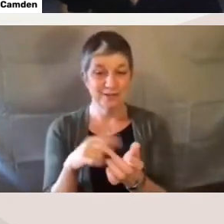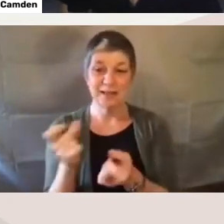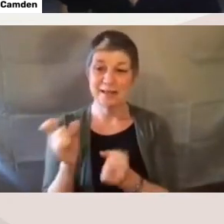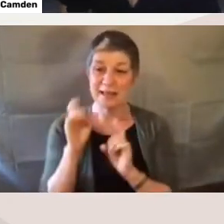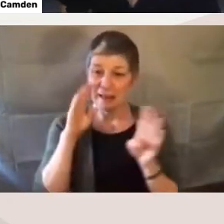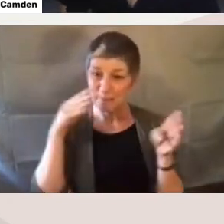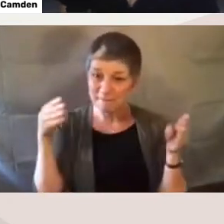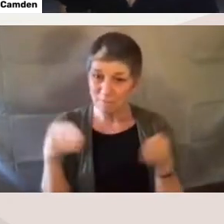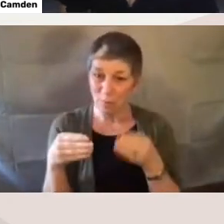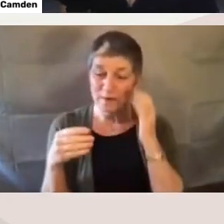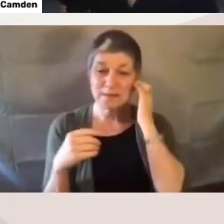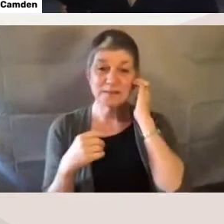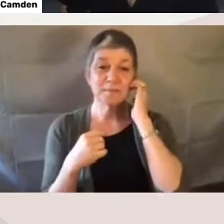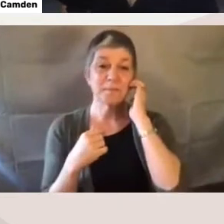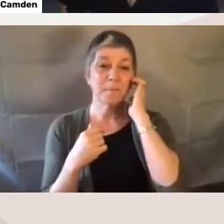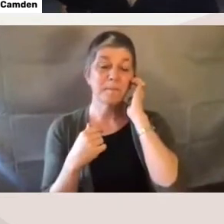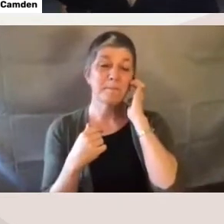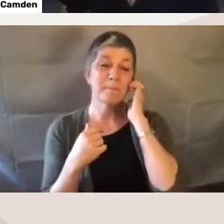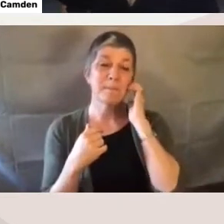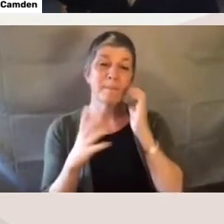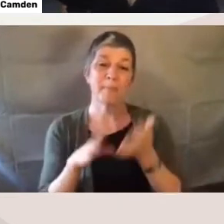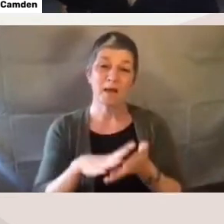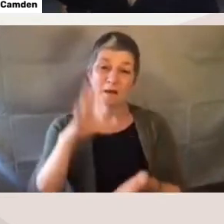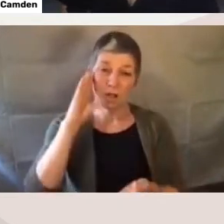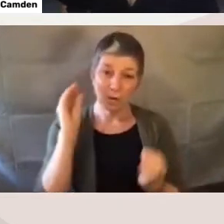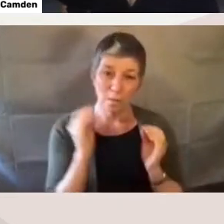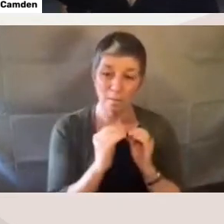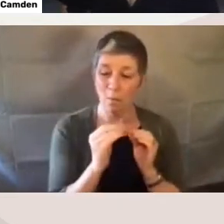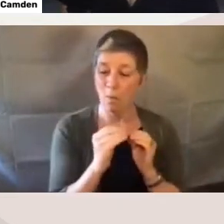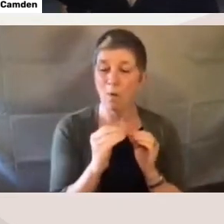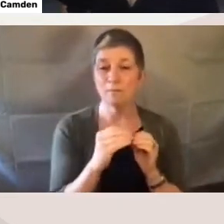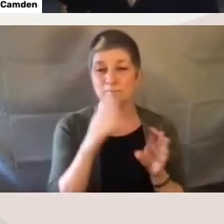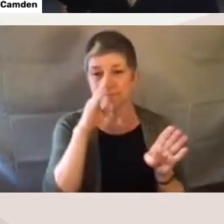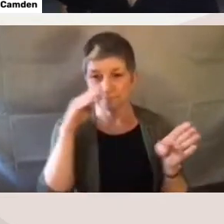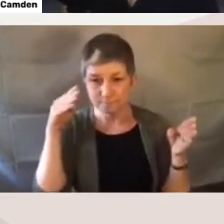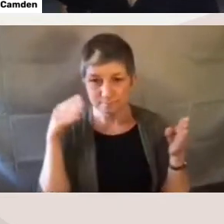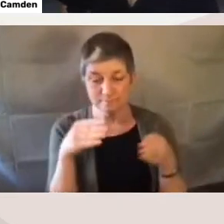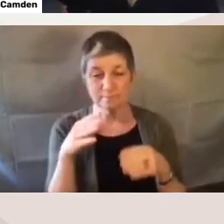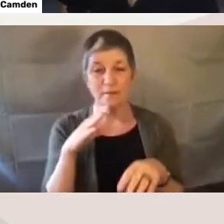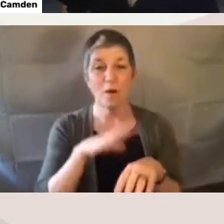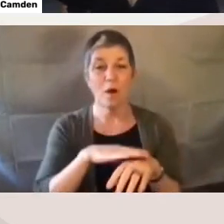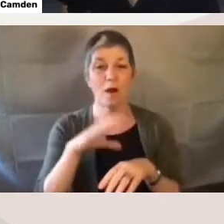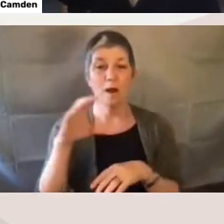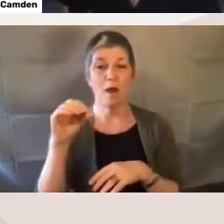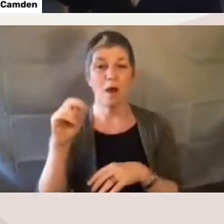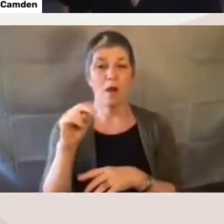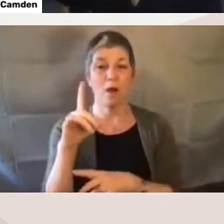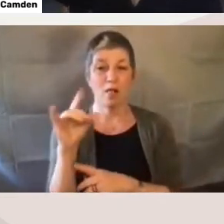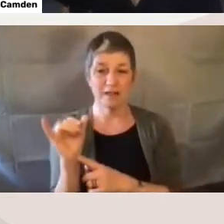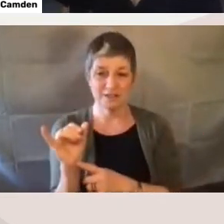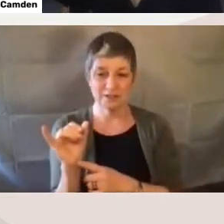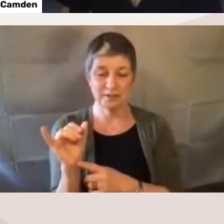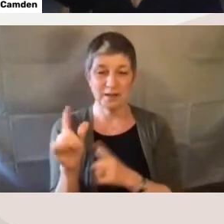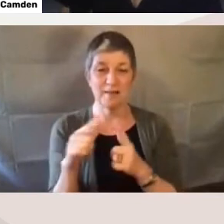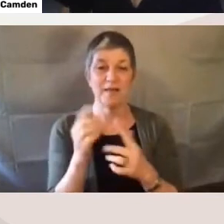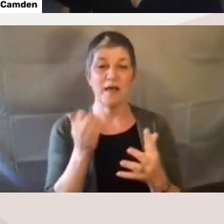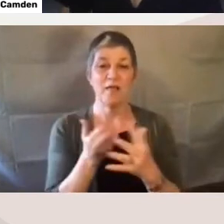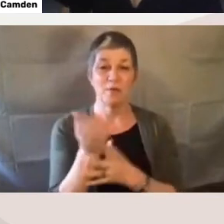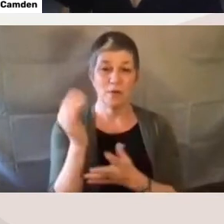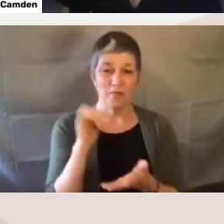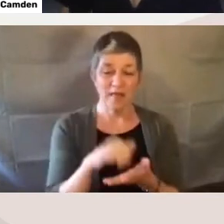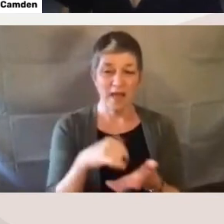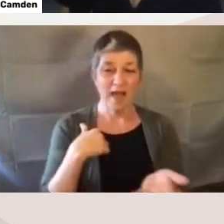focus, to learn more, to focus on oncology, and through that, I